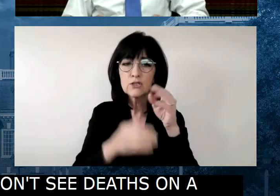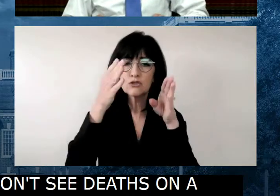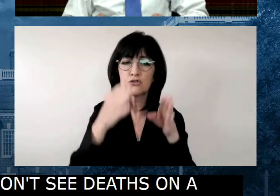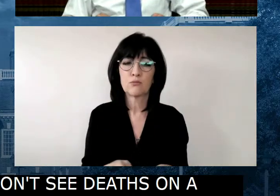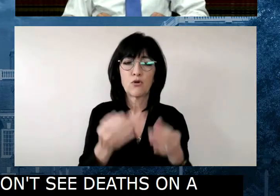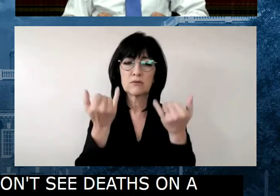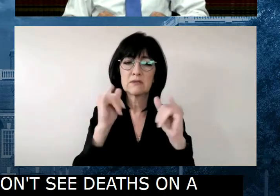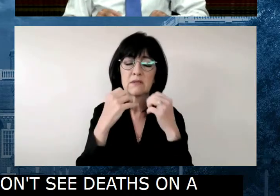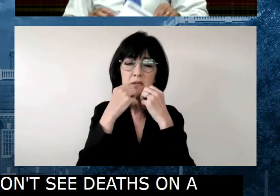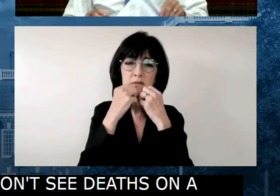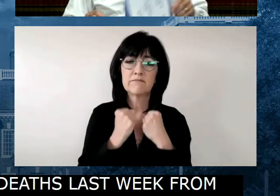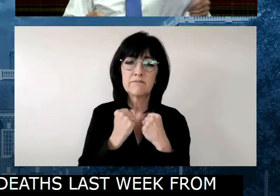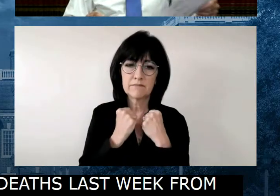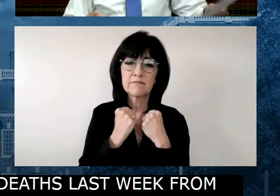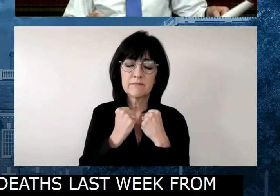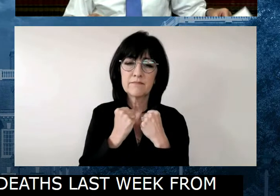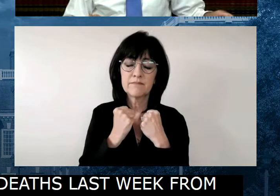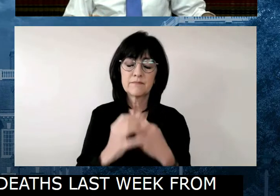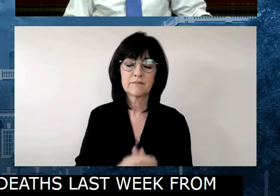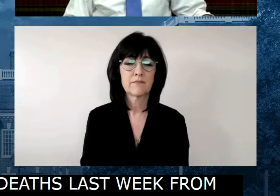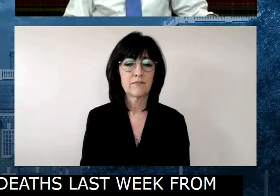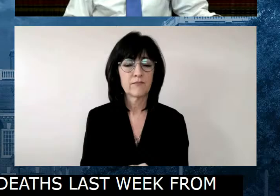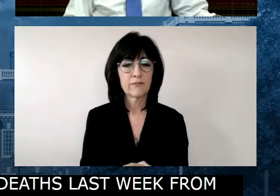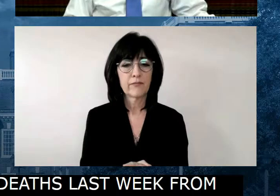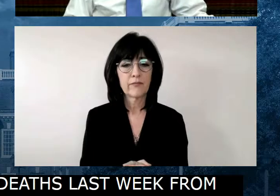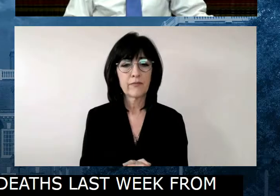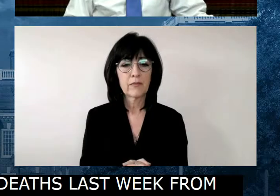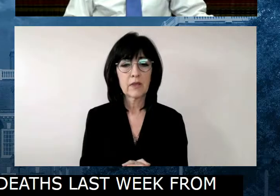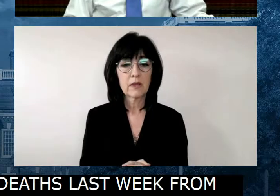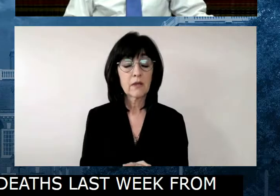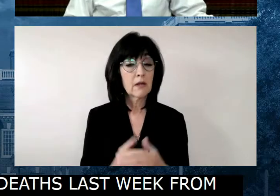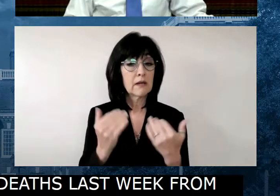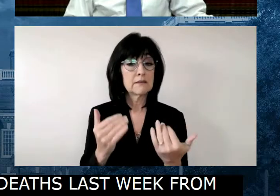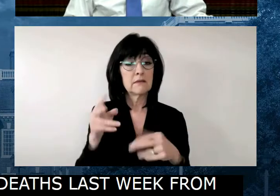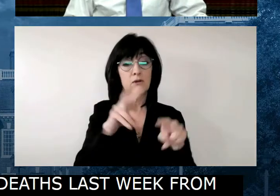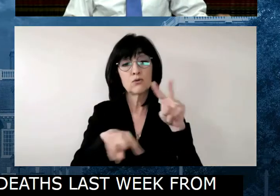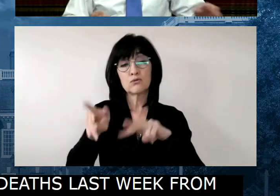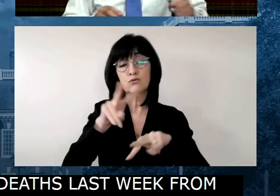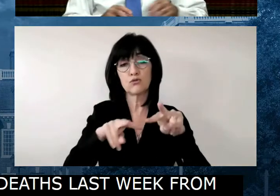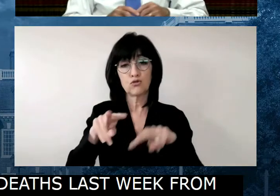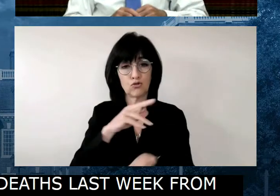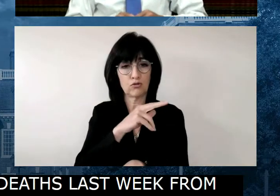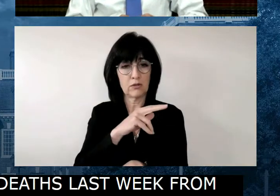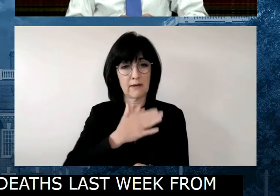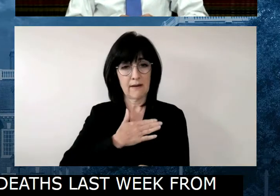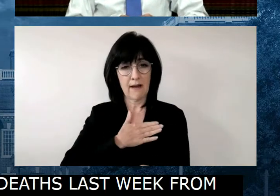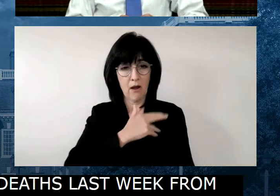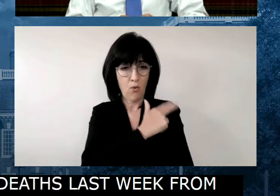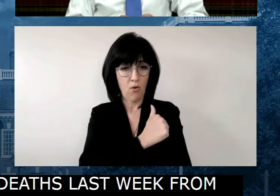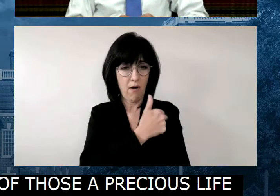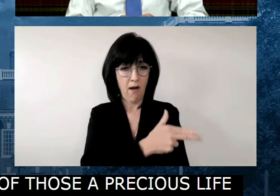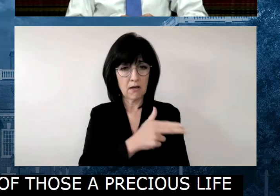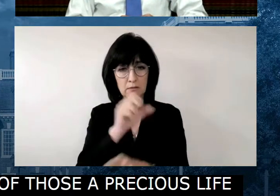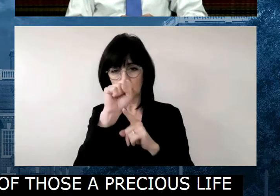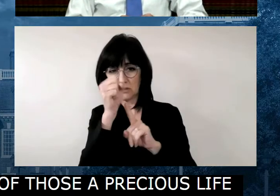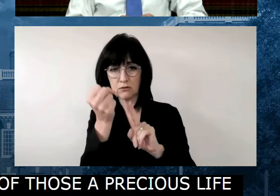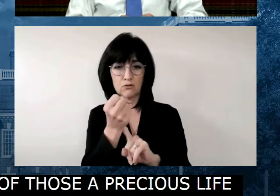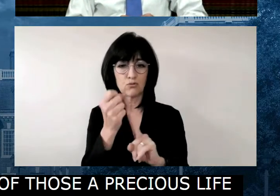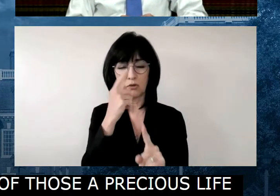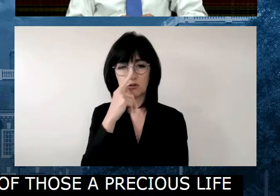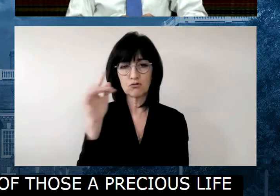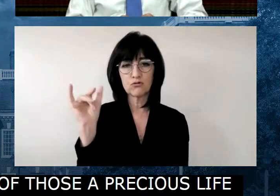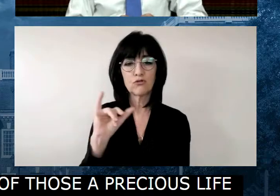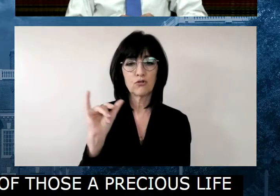friend of many. So let's look at the current hospitalizations. Again, this is a good measure of the spread of the virus in